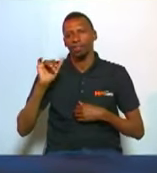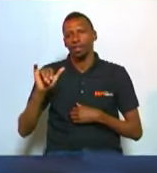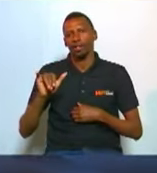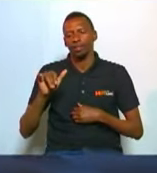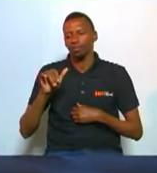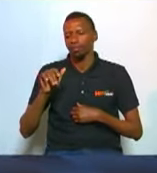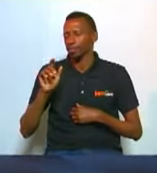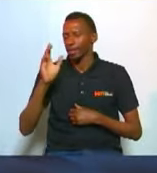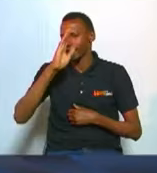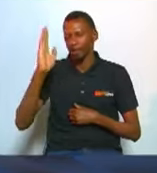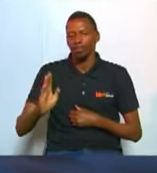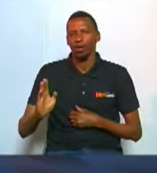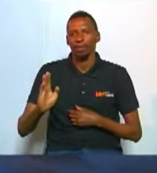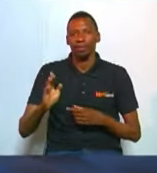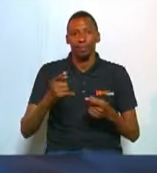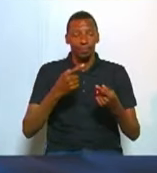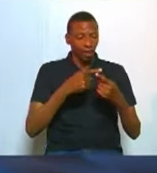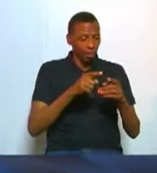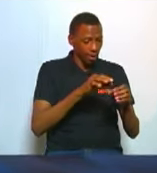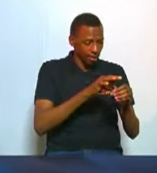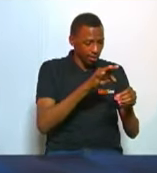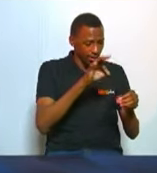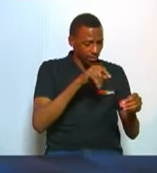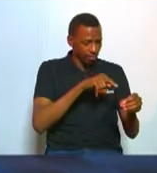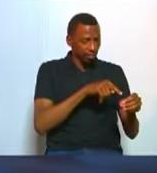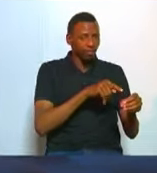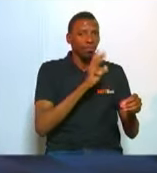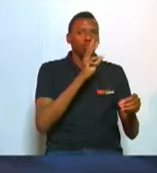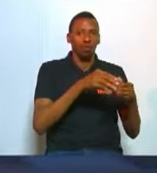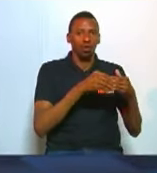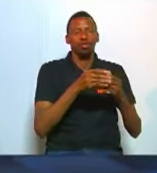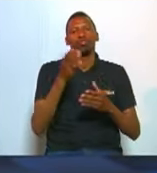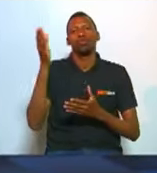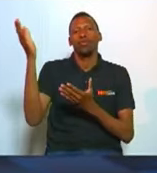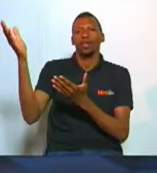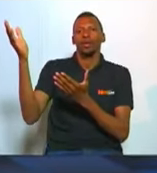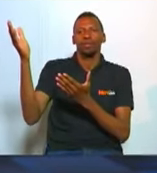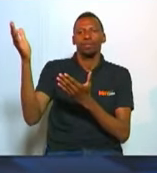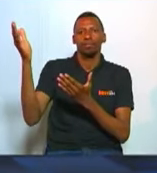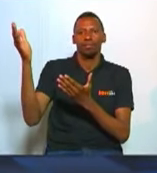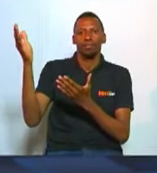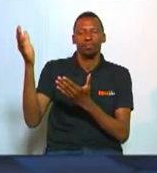Never. But the Spirit will lead you there.